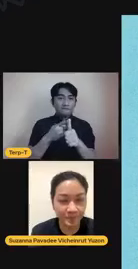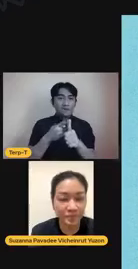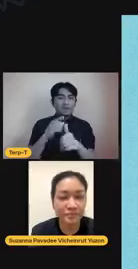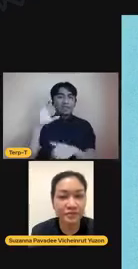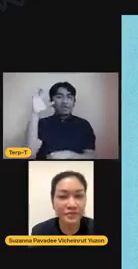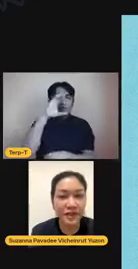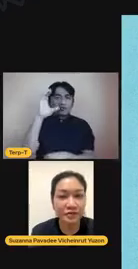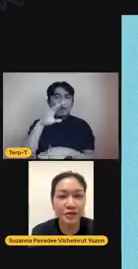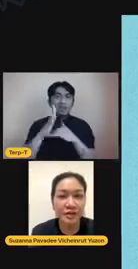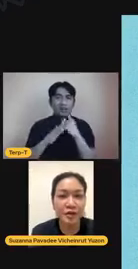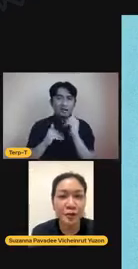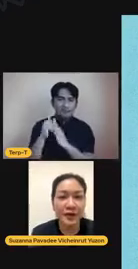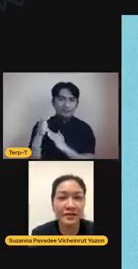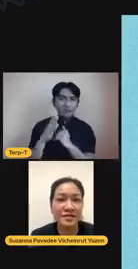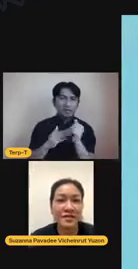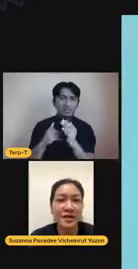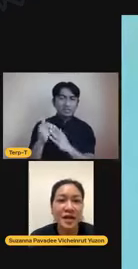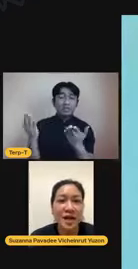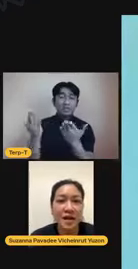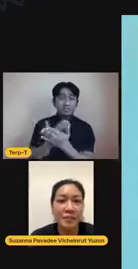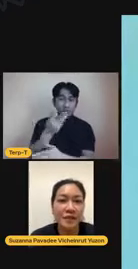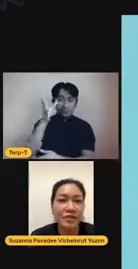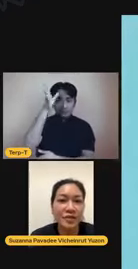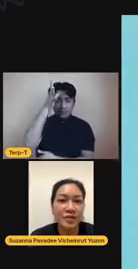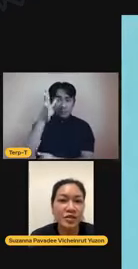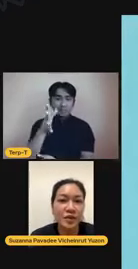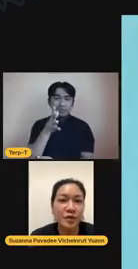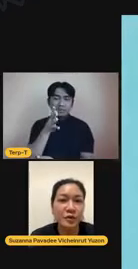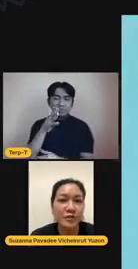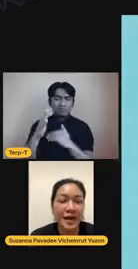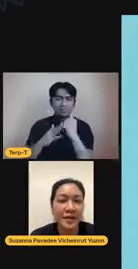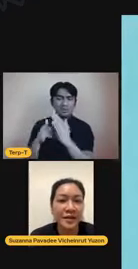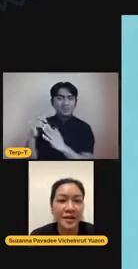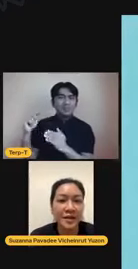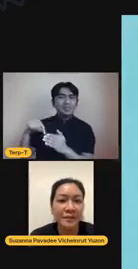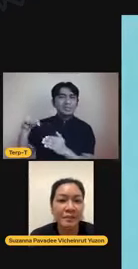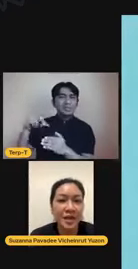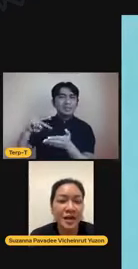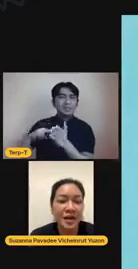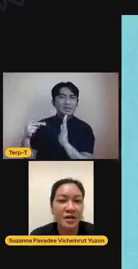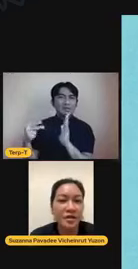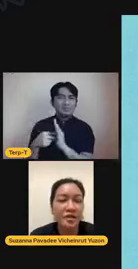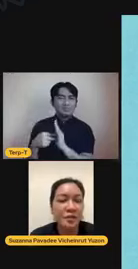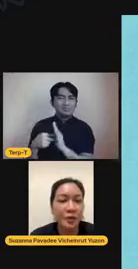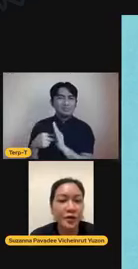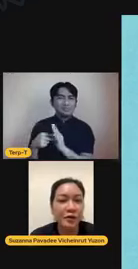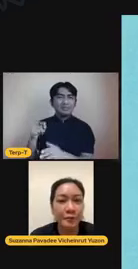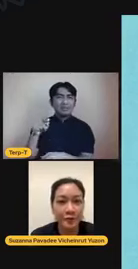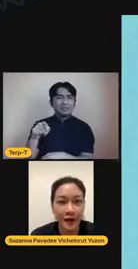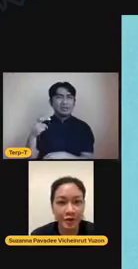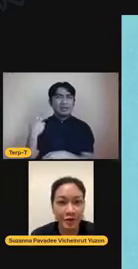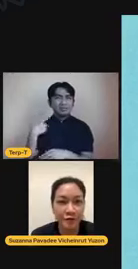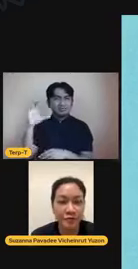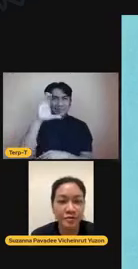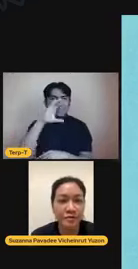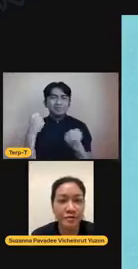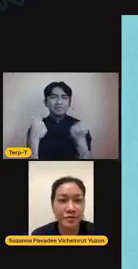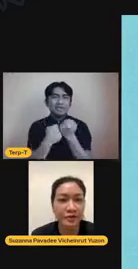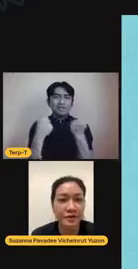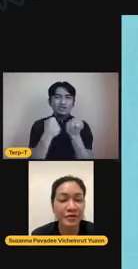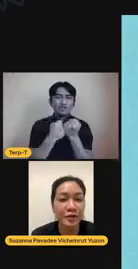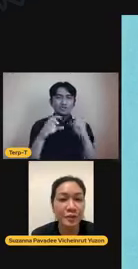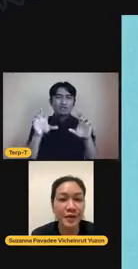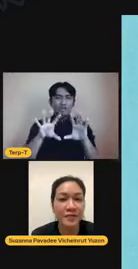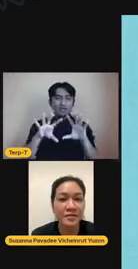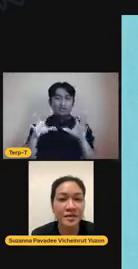comfort. For the new parents, comfort is what you will find in your support group around you. So